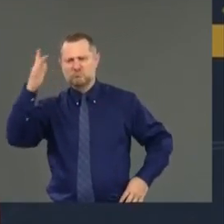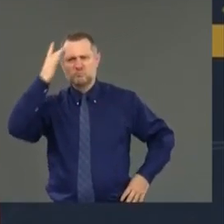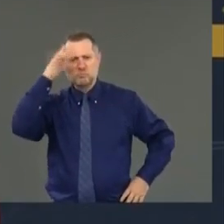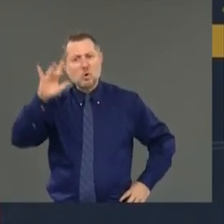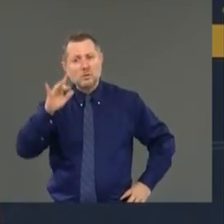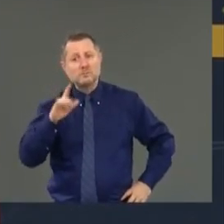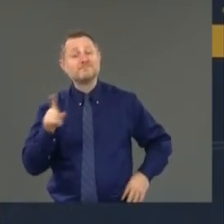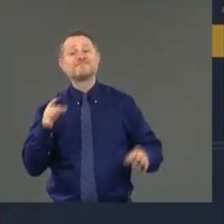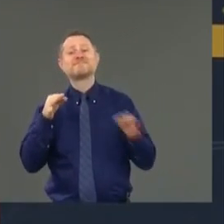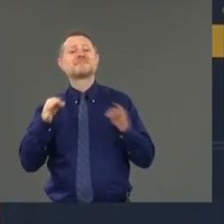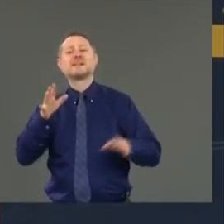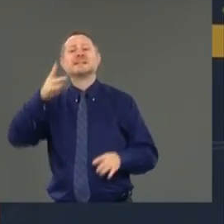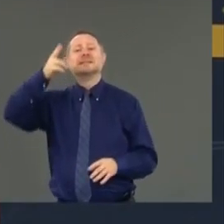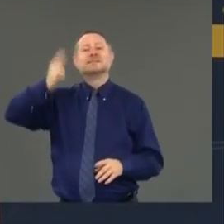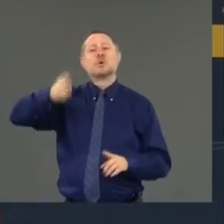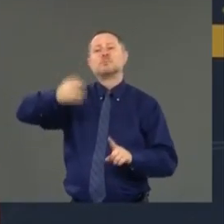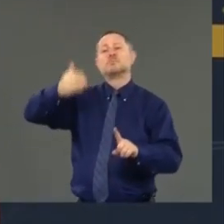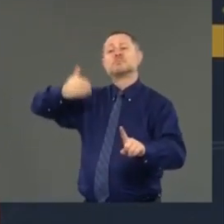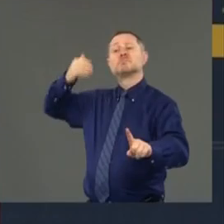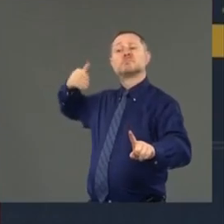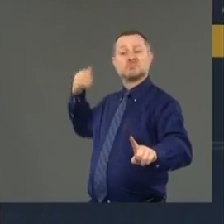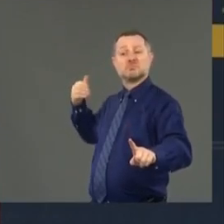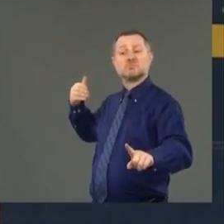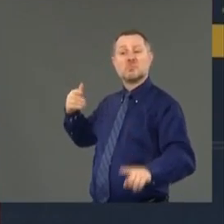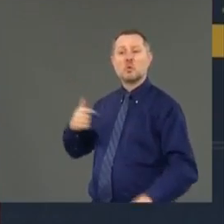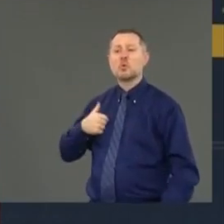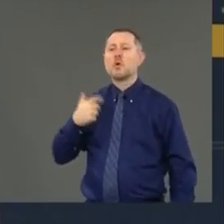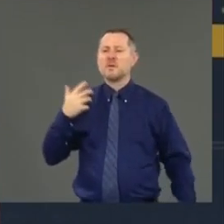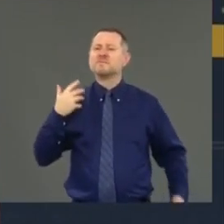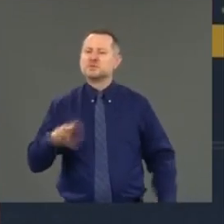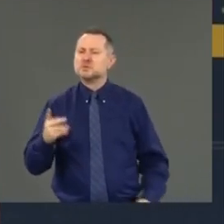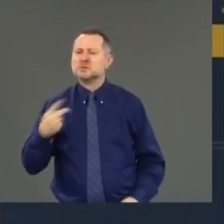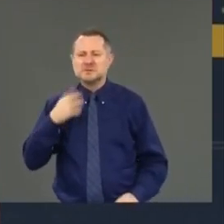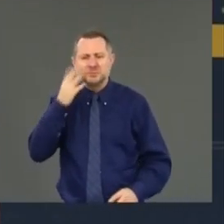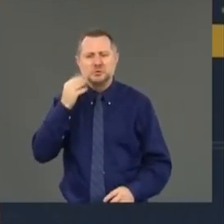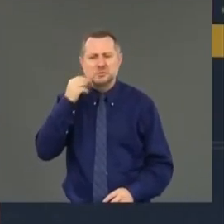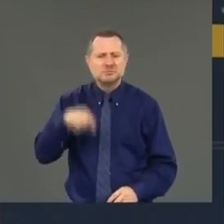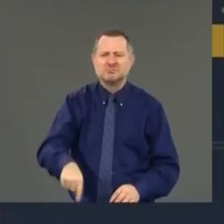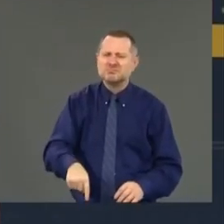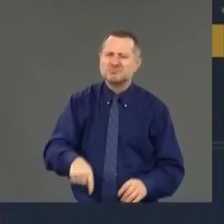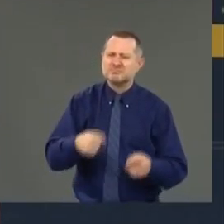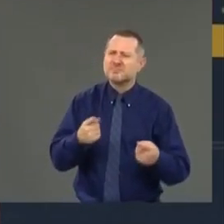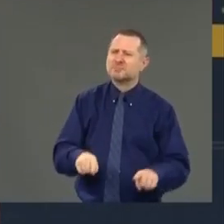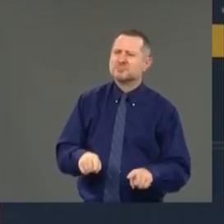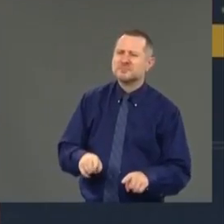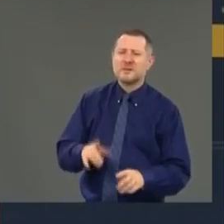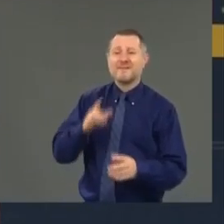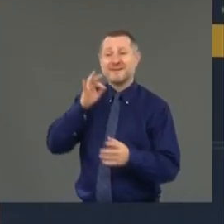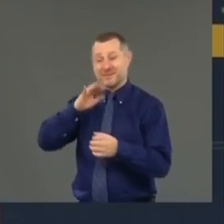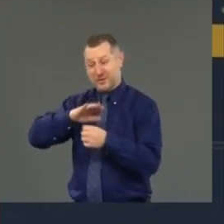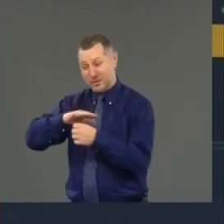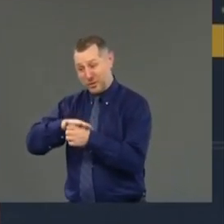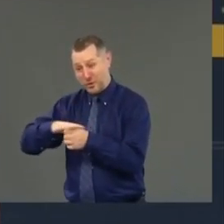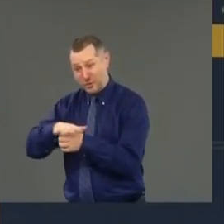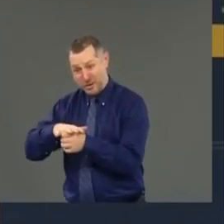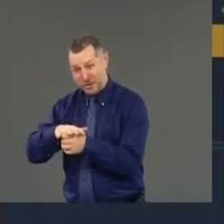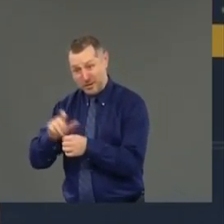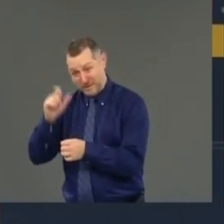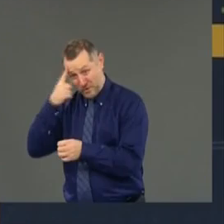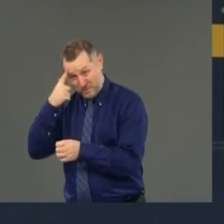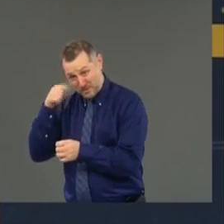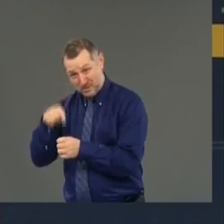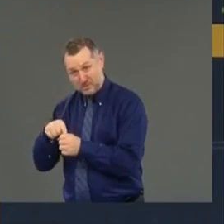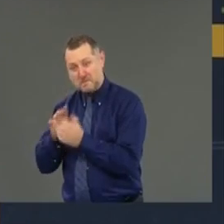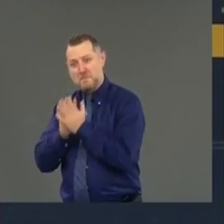history. Look, we've been through this. When you have a local government that basically goes